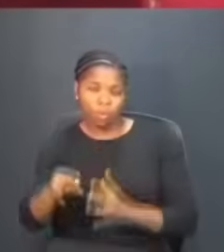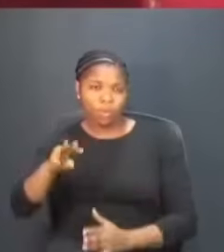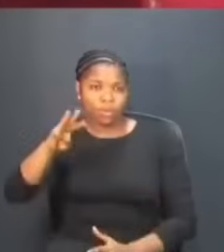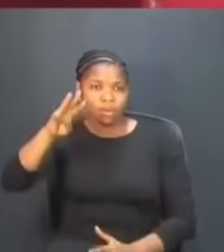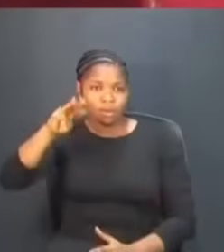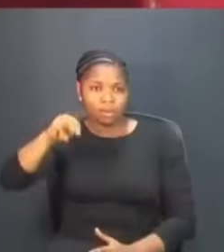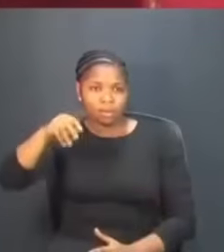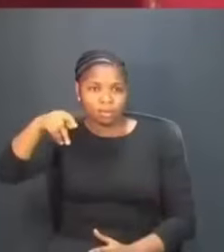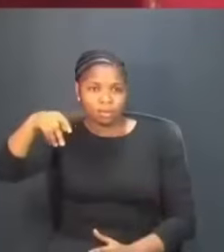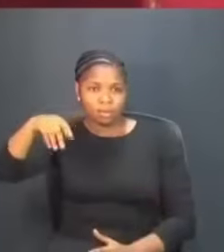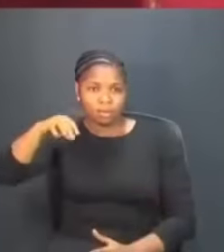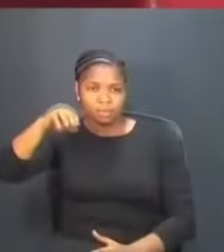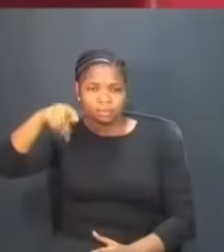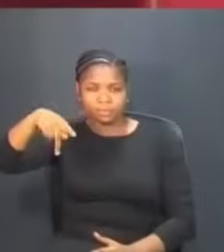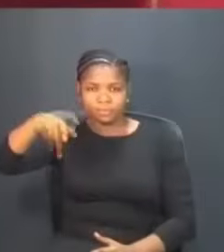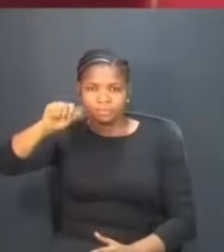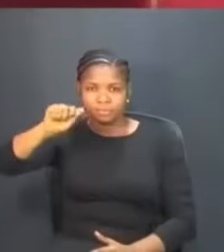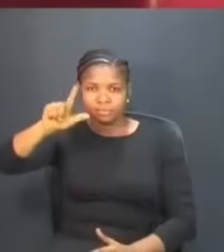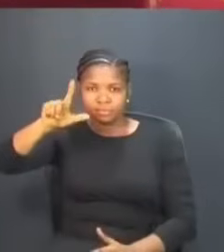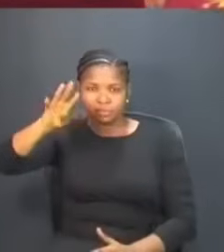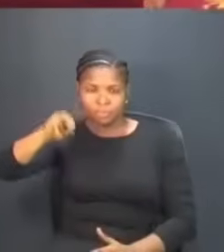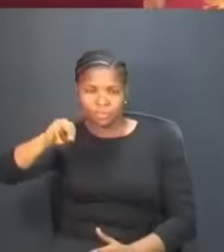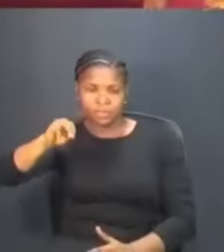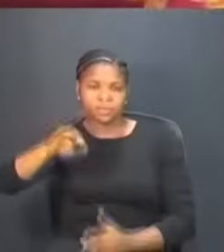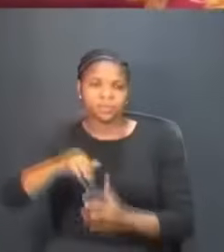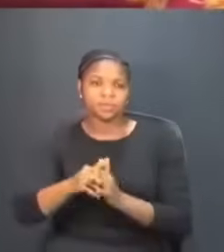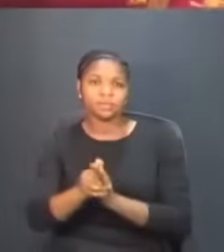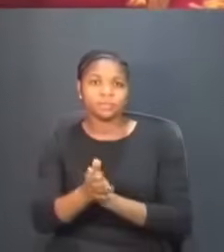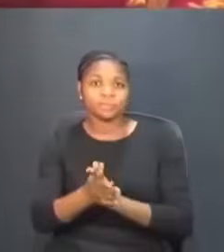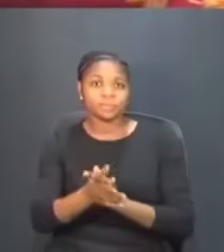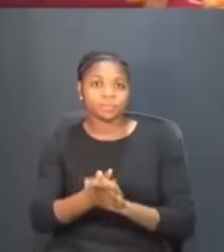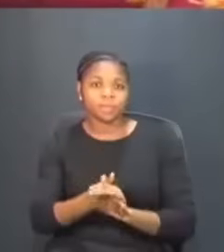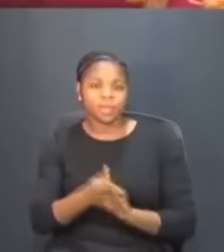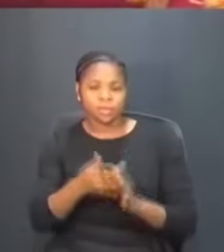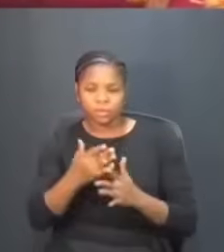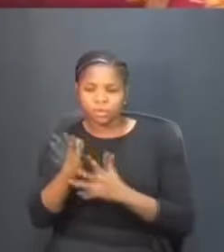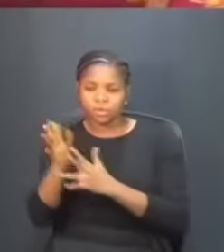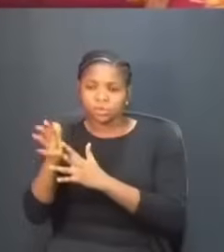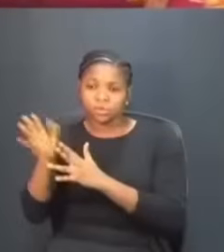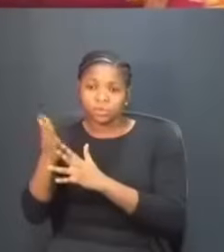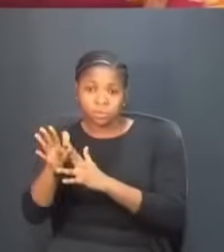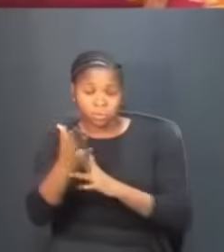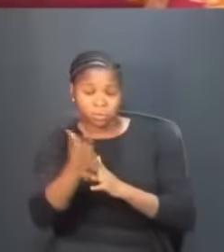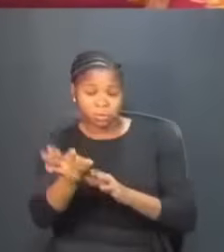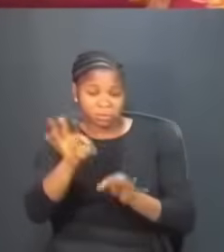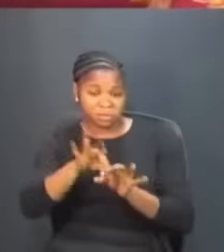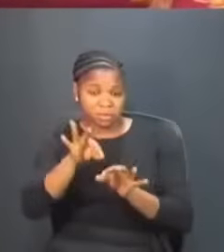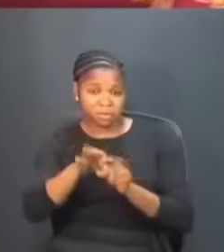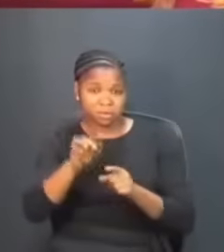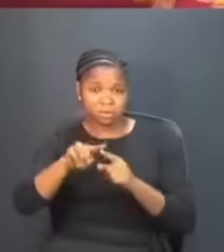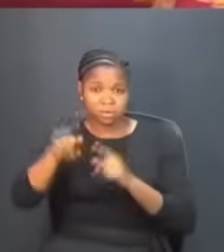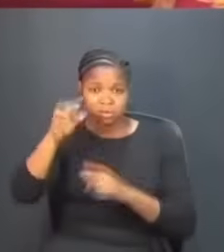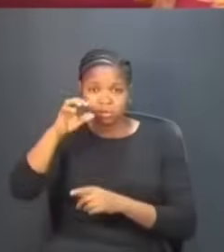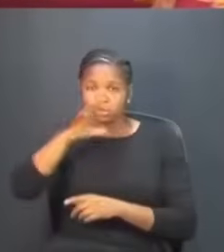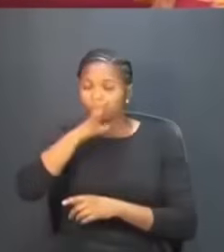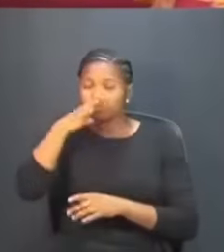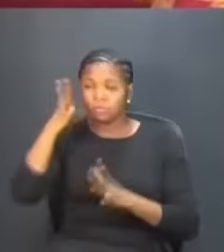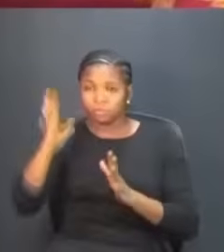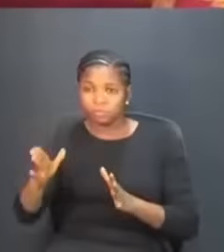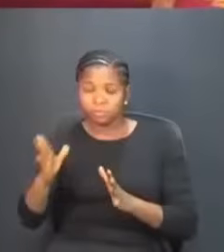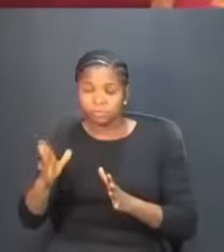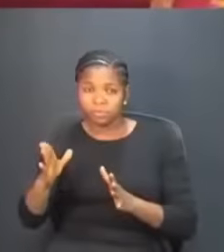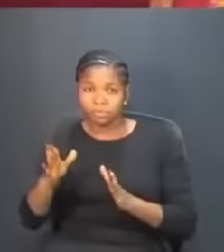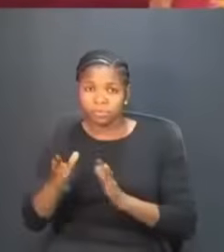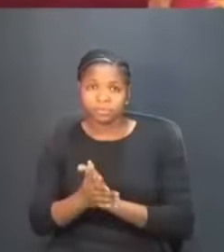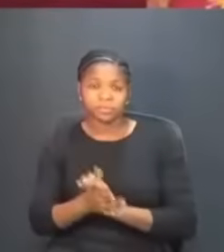Ghana, coordinate the distribution of oil palm seedlings to farmers. OPRI is supported